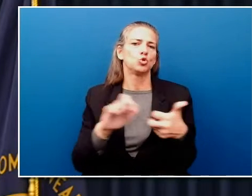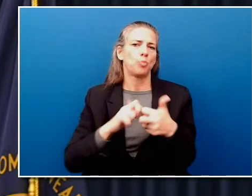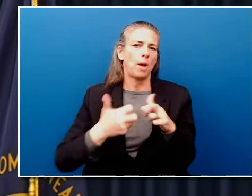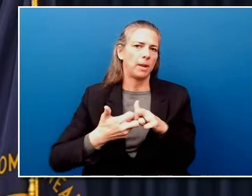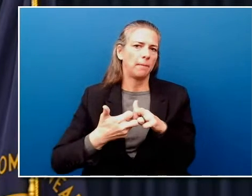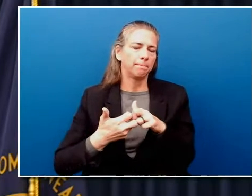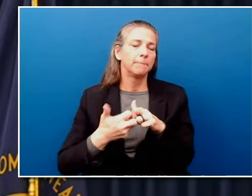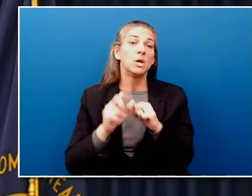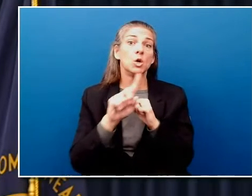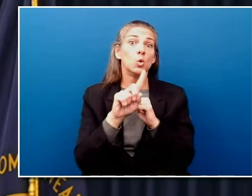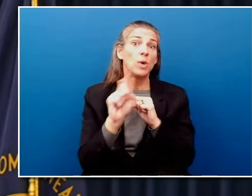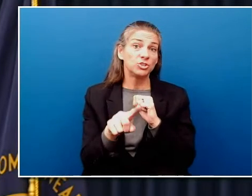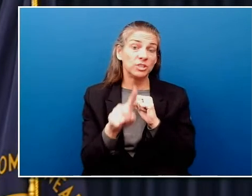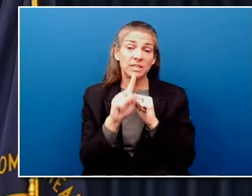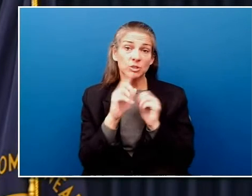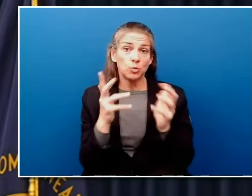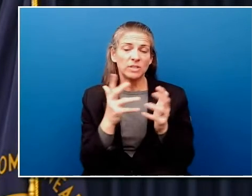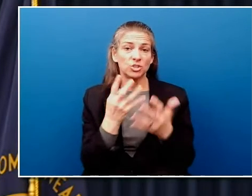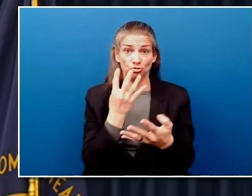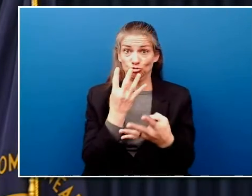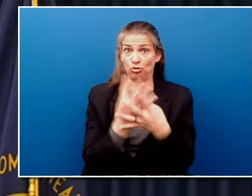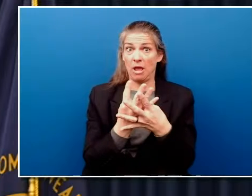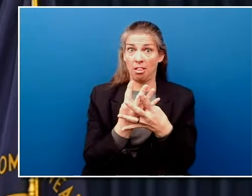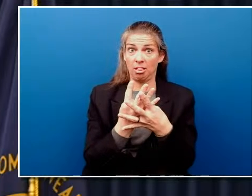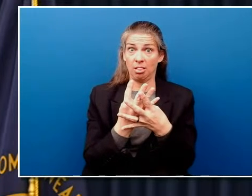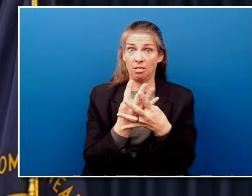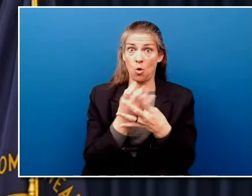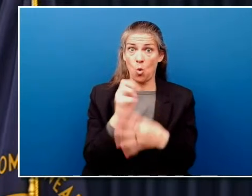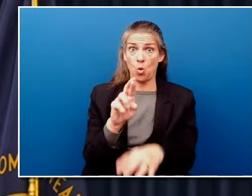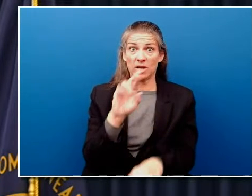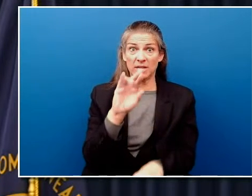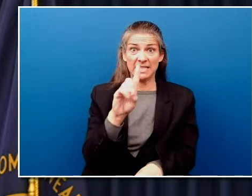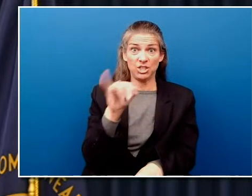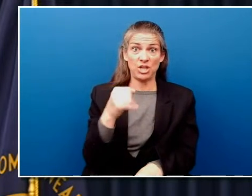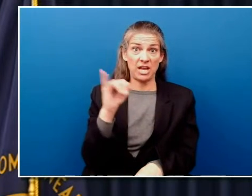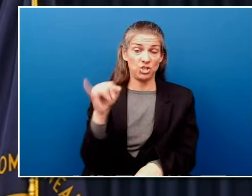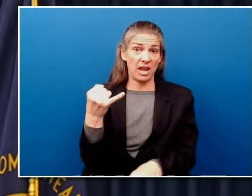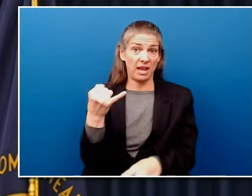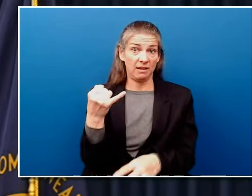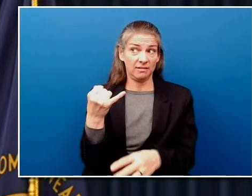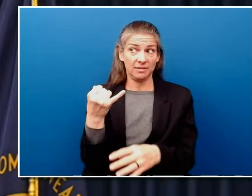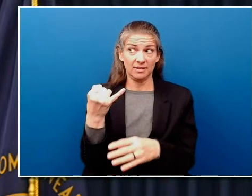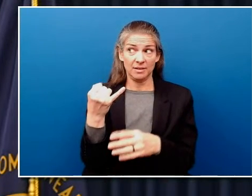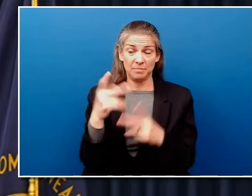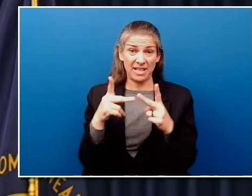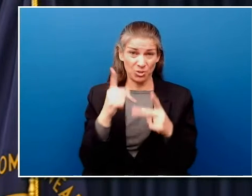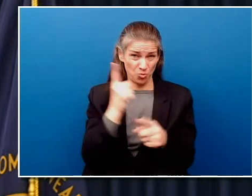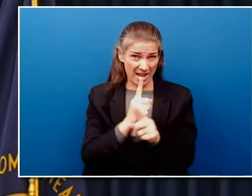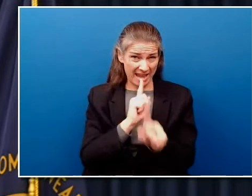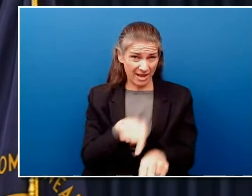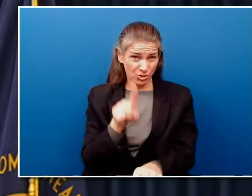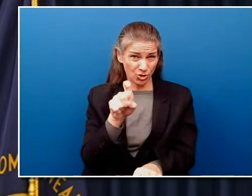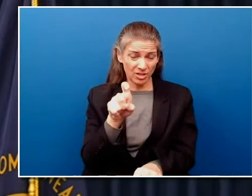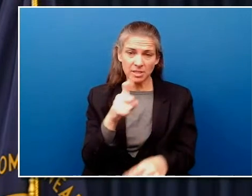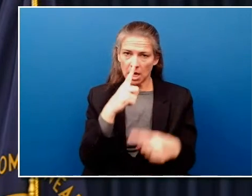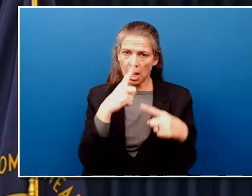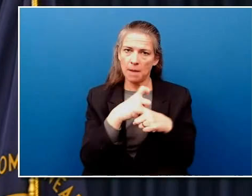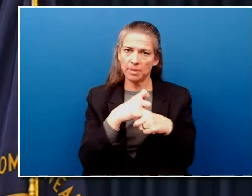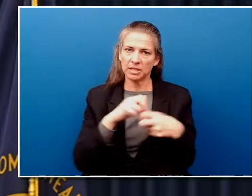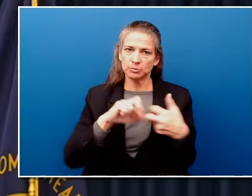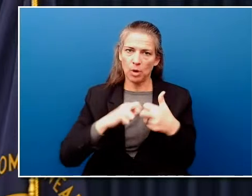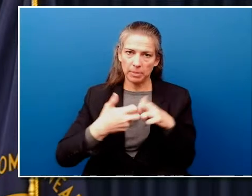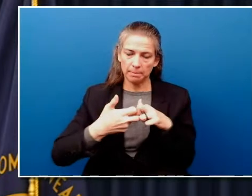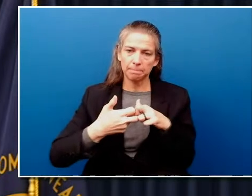is jail or a DJJ facility the right answer for it? I think it's a complex problem